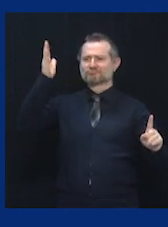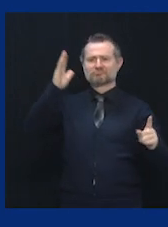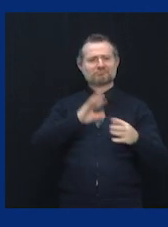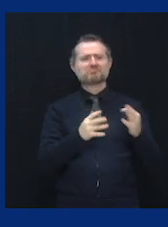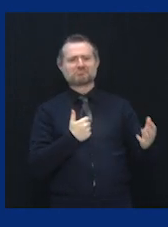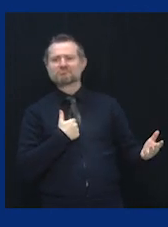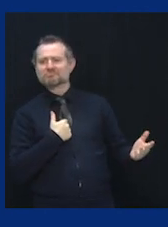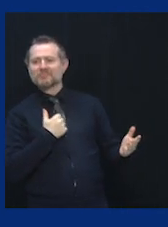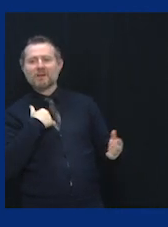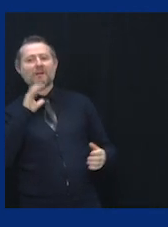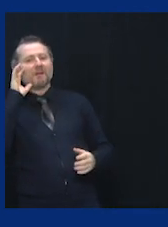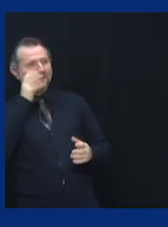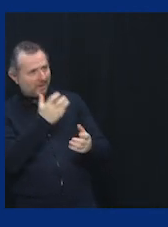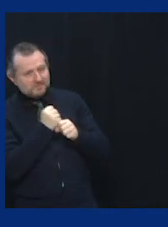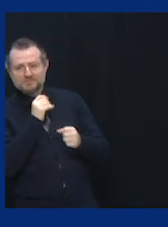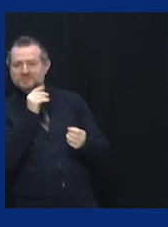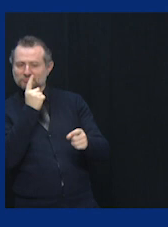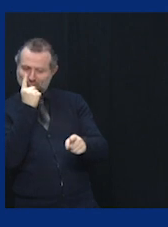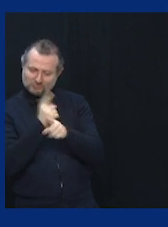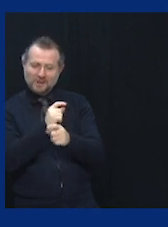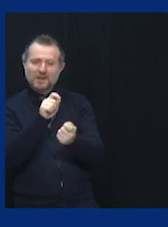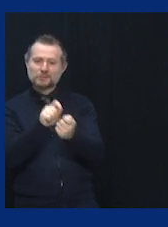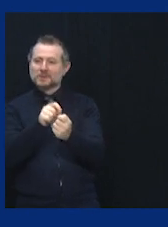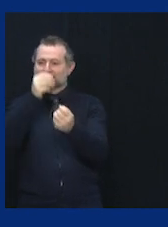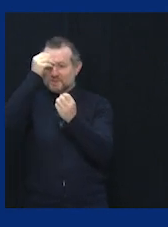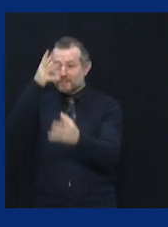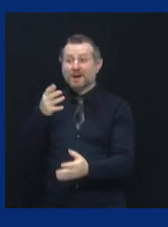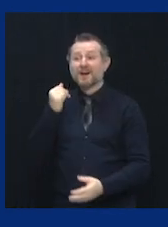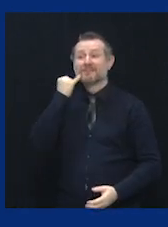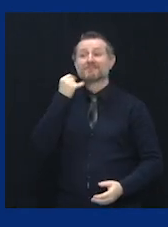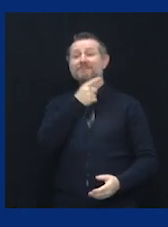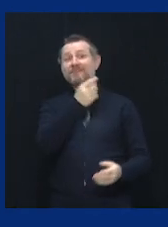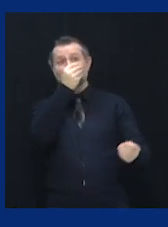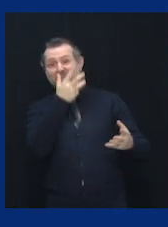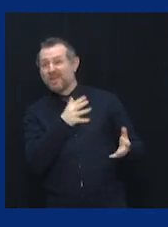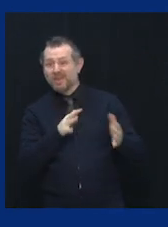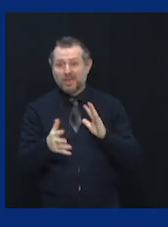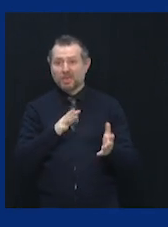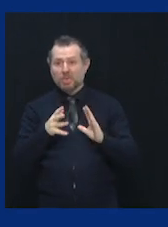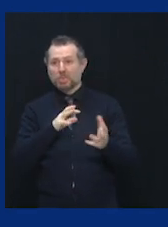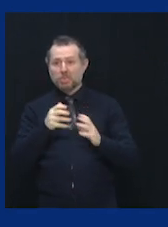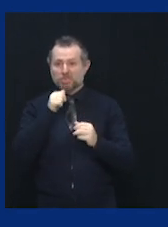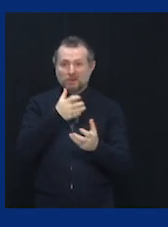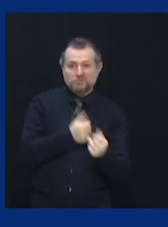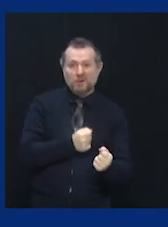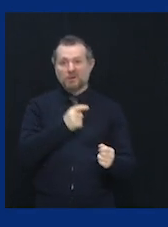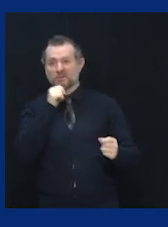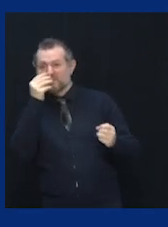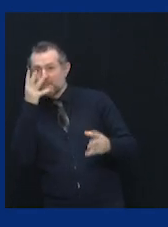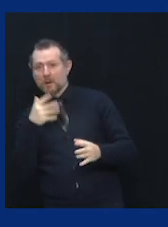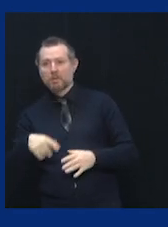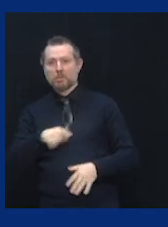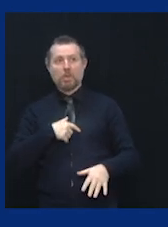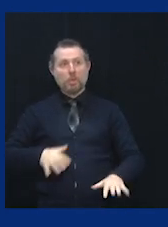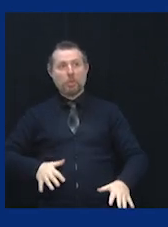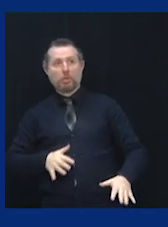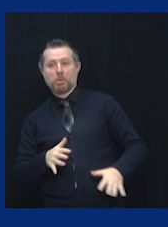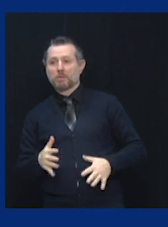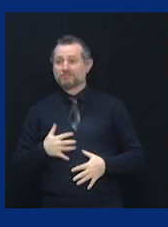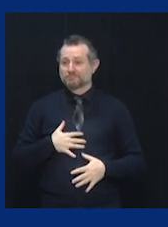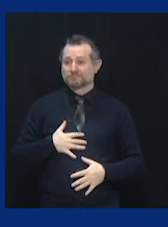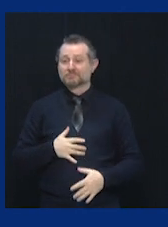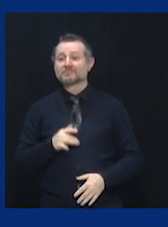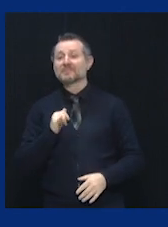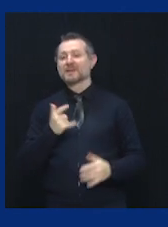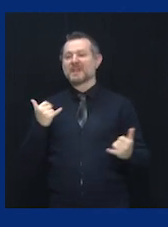information, they are more nervous about the situation. They're increasing production